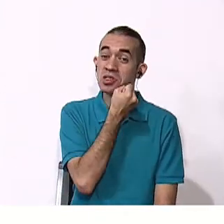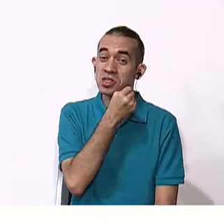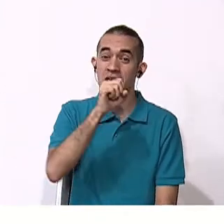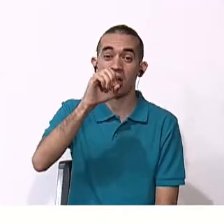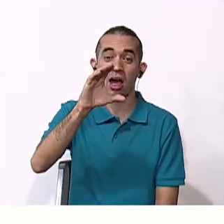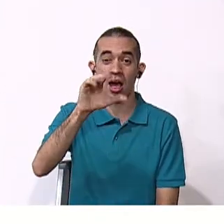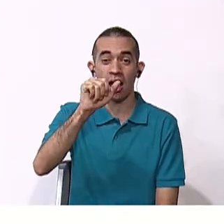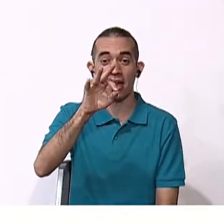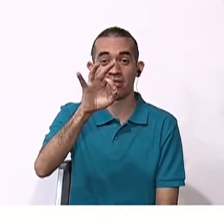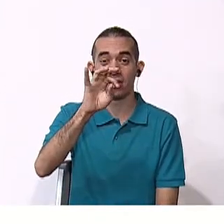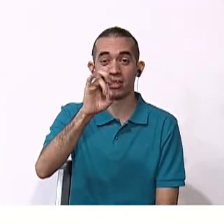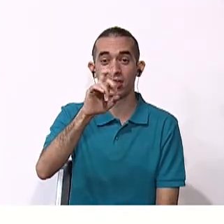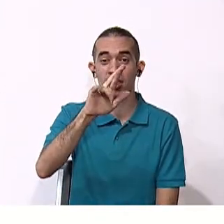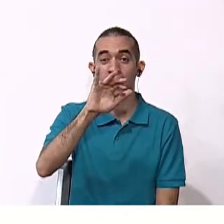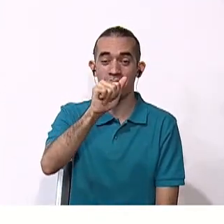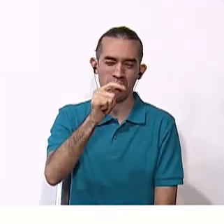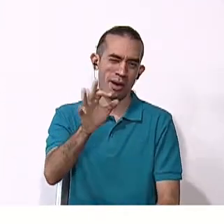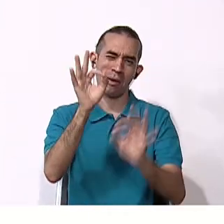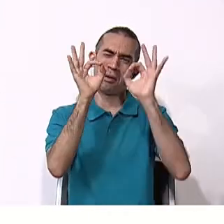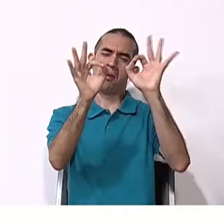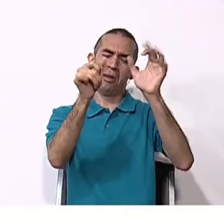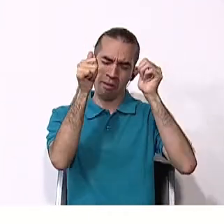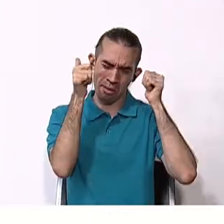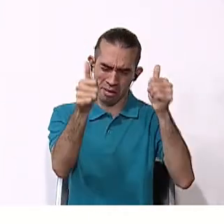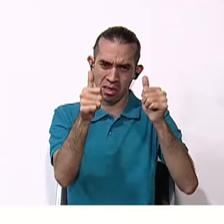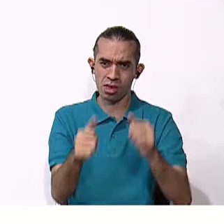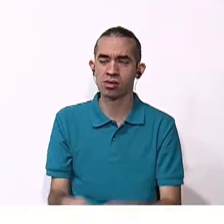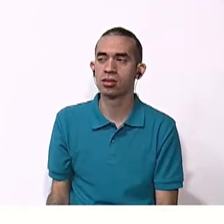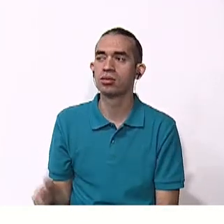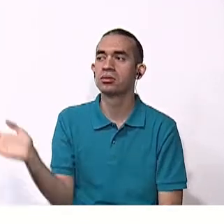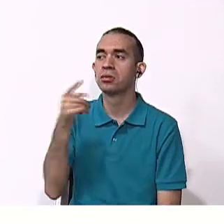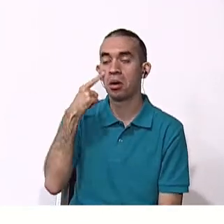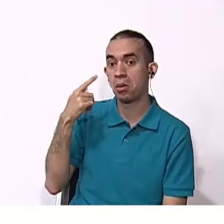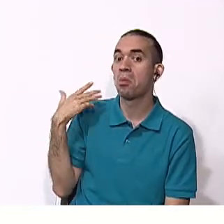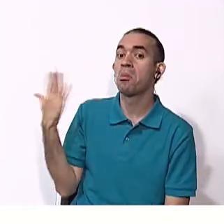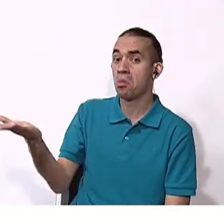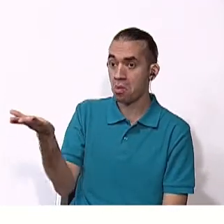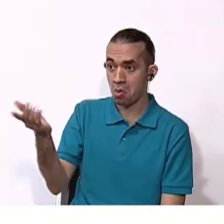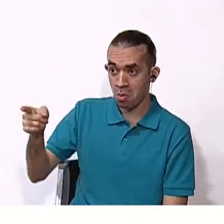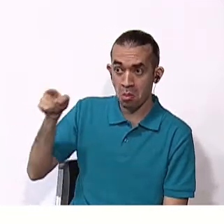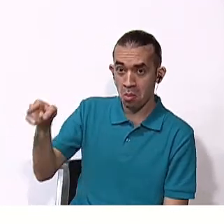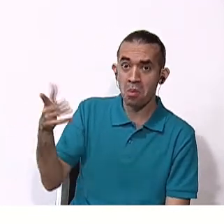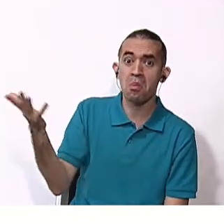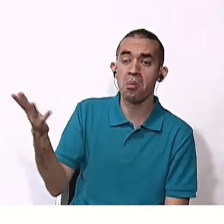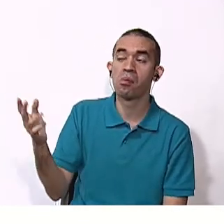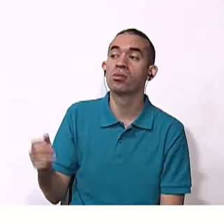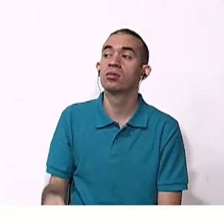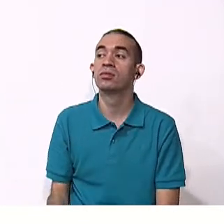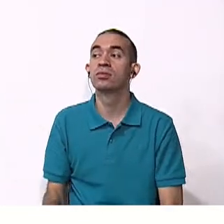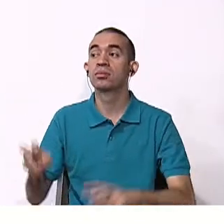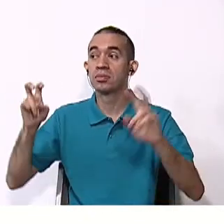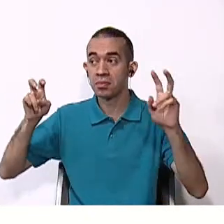cafeteria. Excellent, very good. And then we have the,